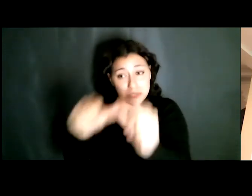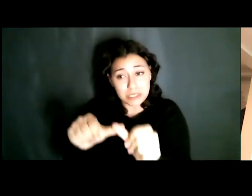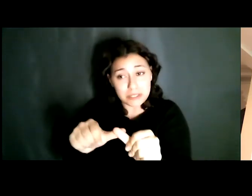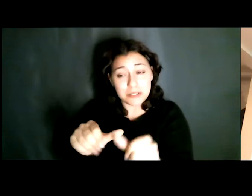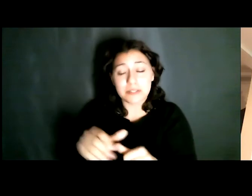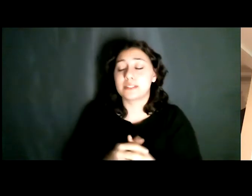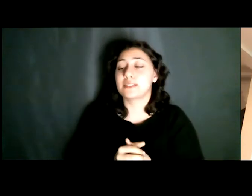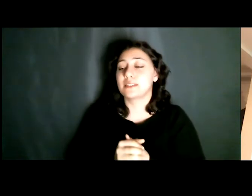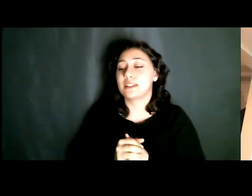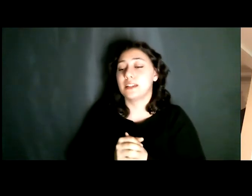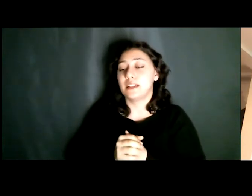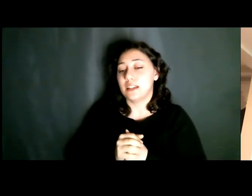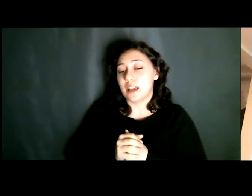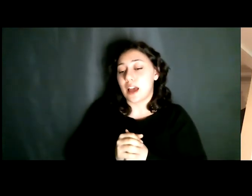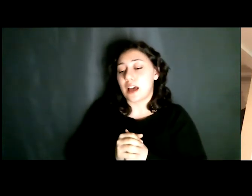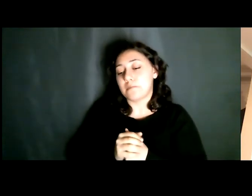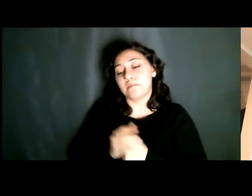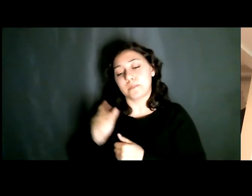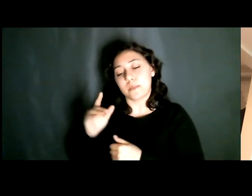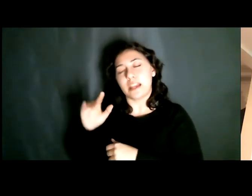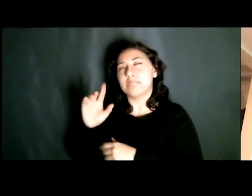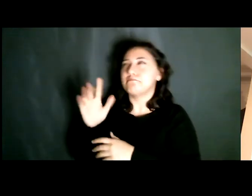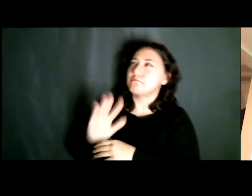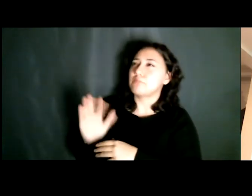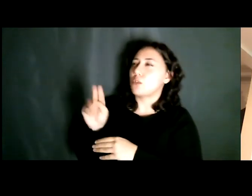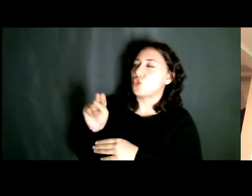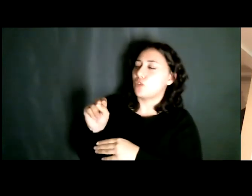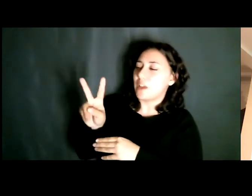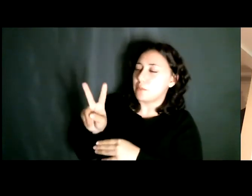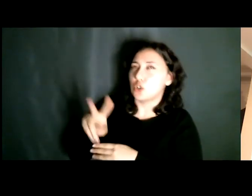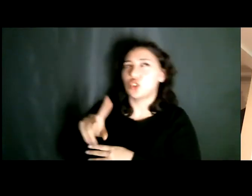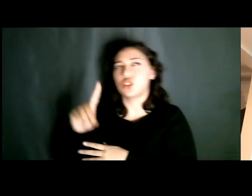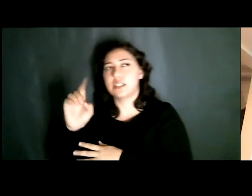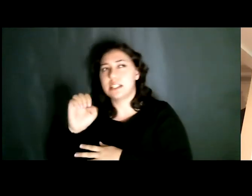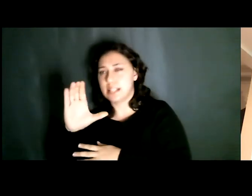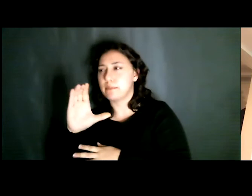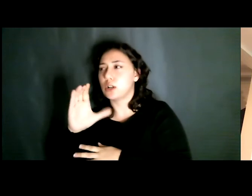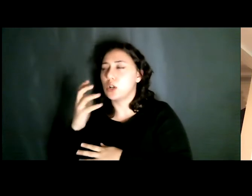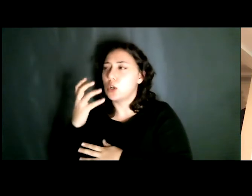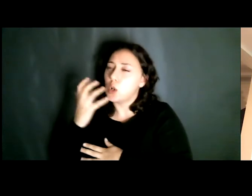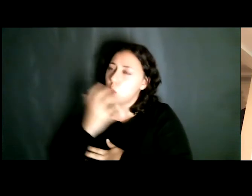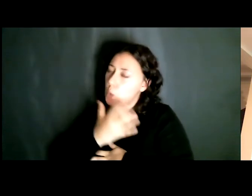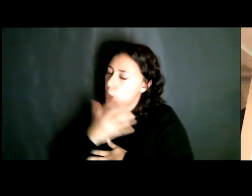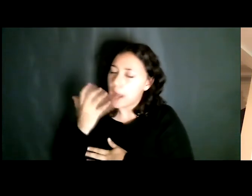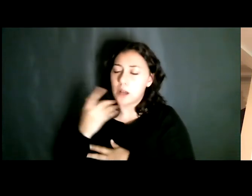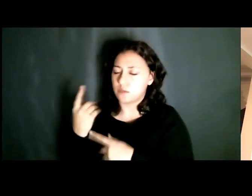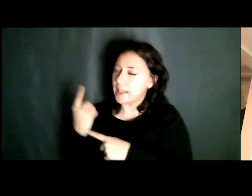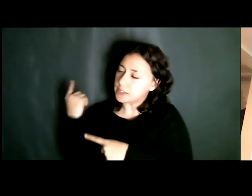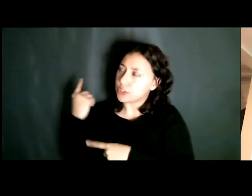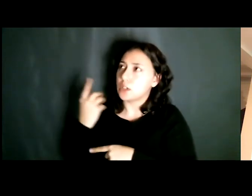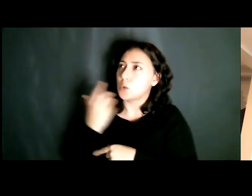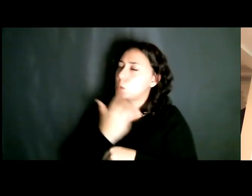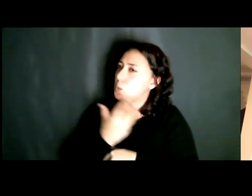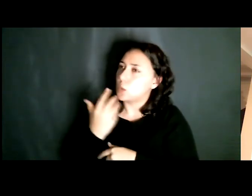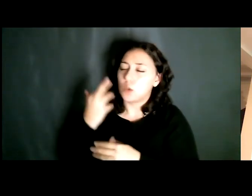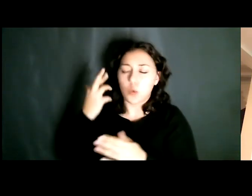early December, was how important that kind of human contact is, how important the human interaction is. I